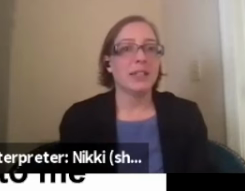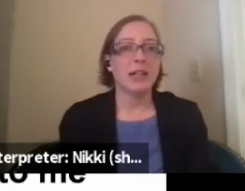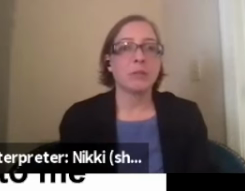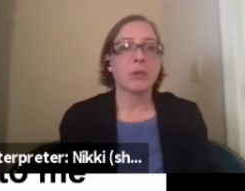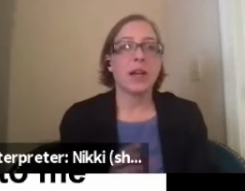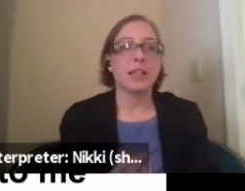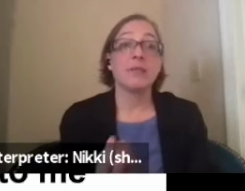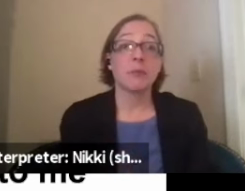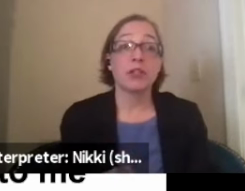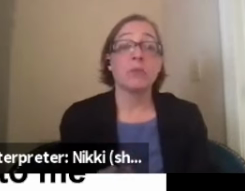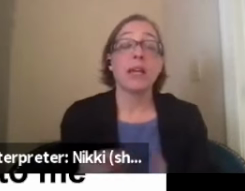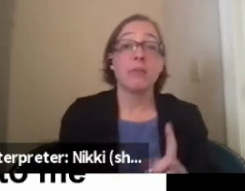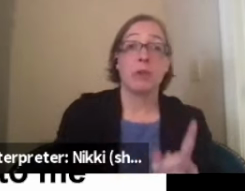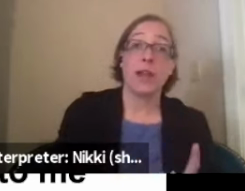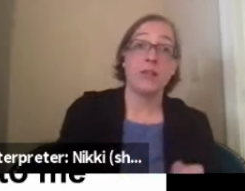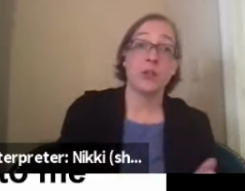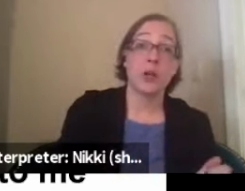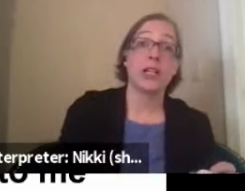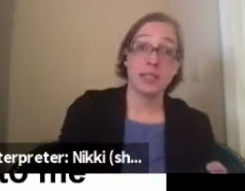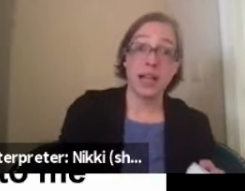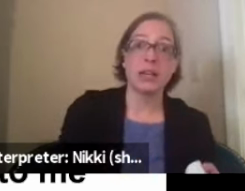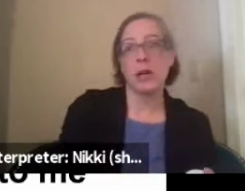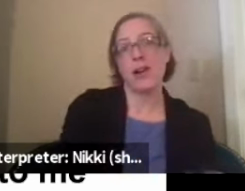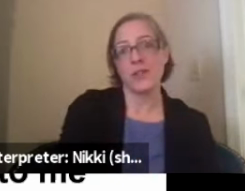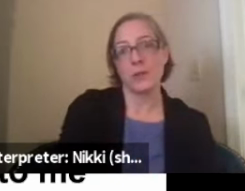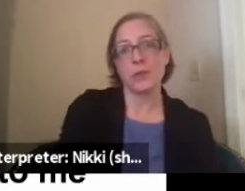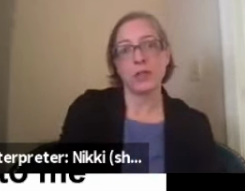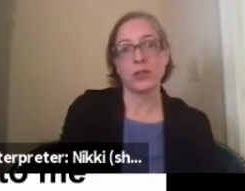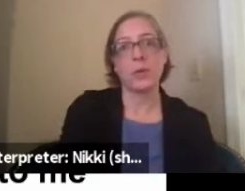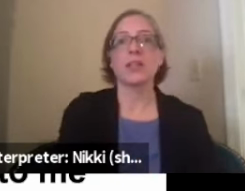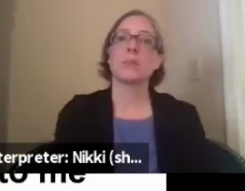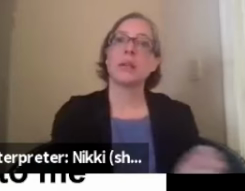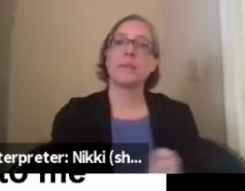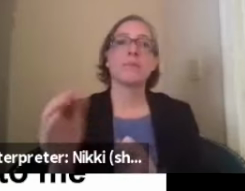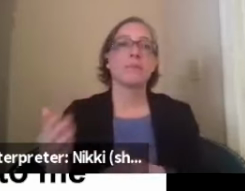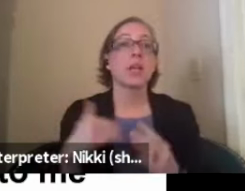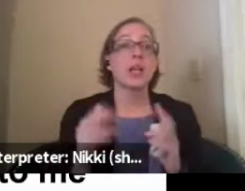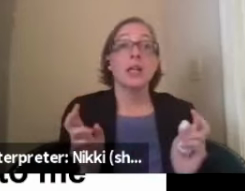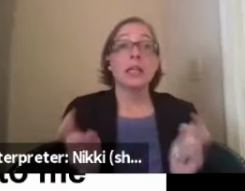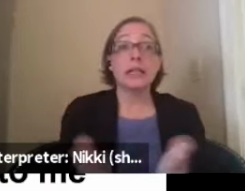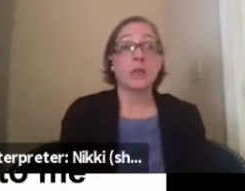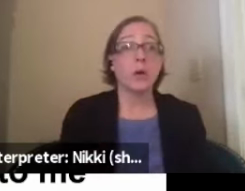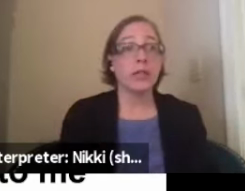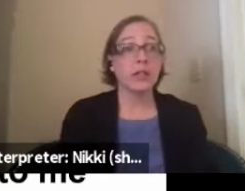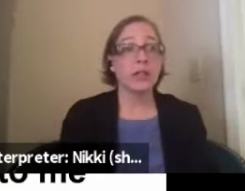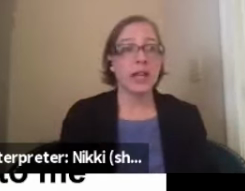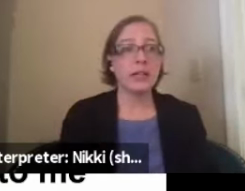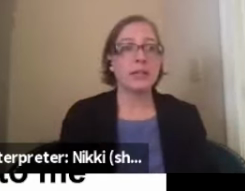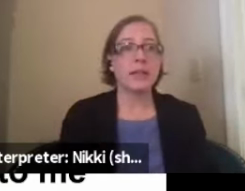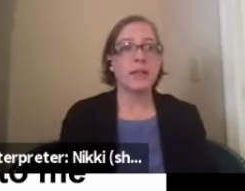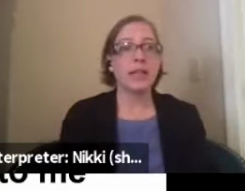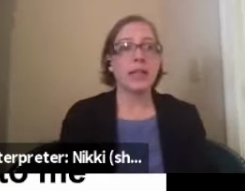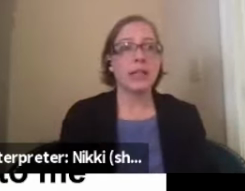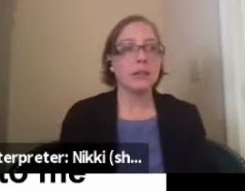been this information may have been provided to her in sign, but also through pictures possibly. The next quote here